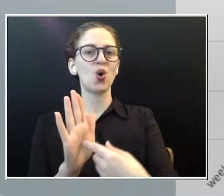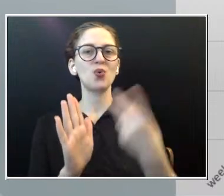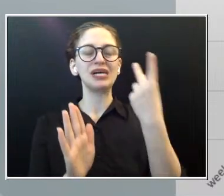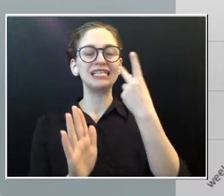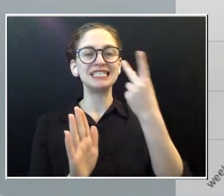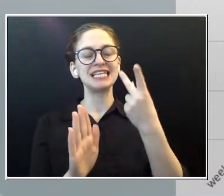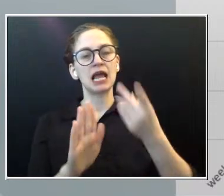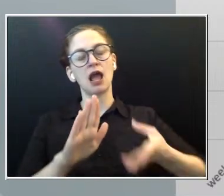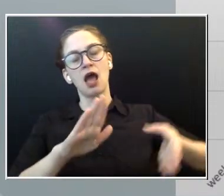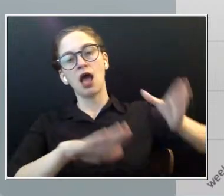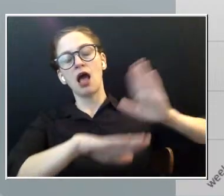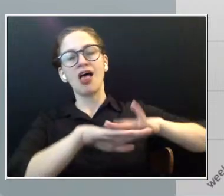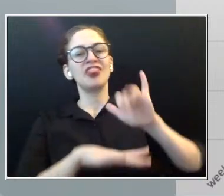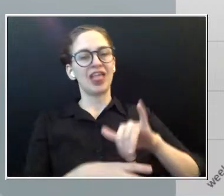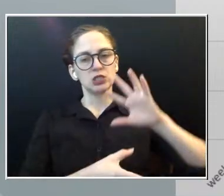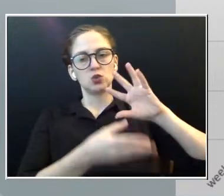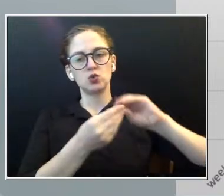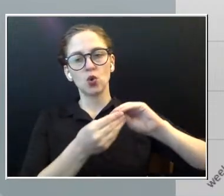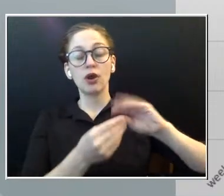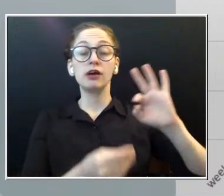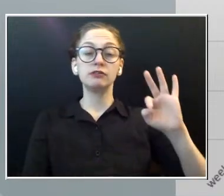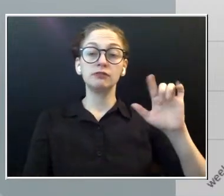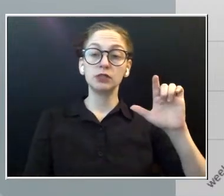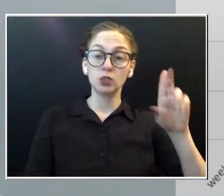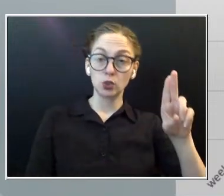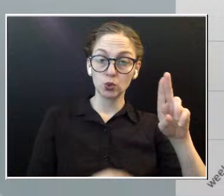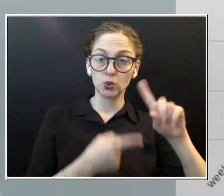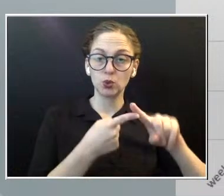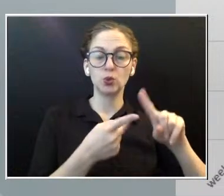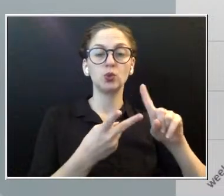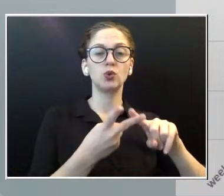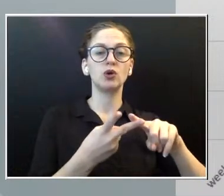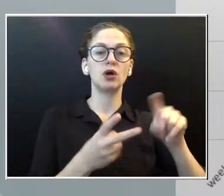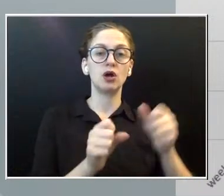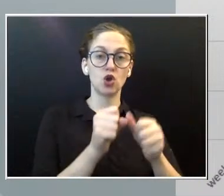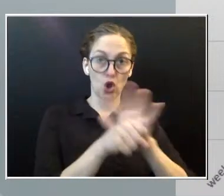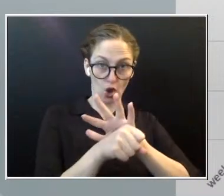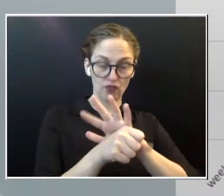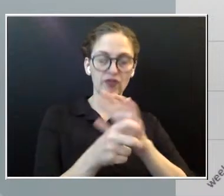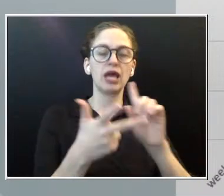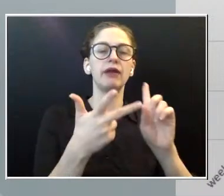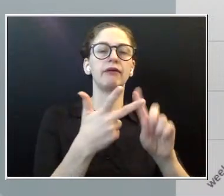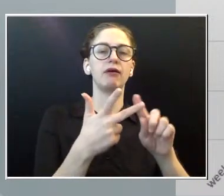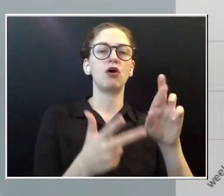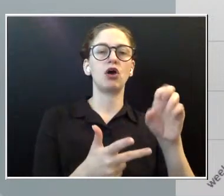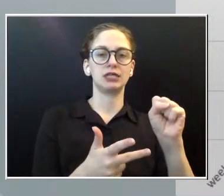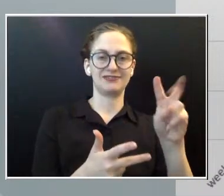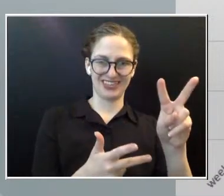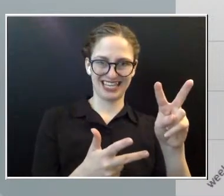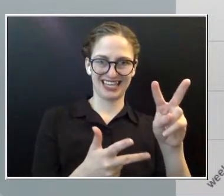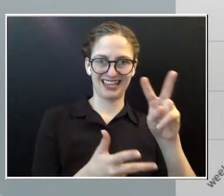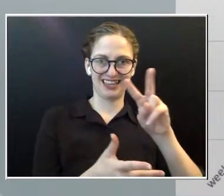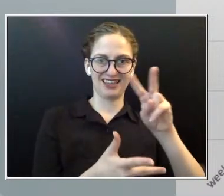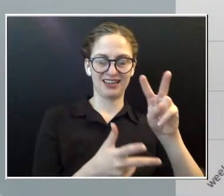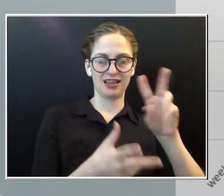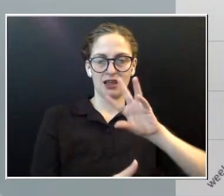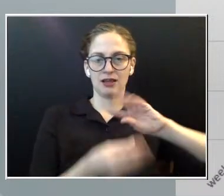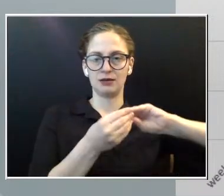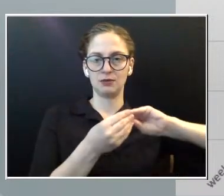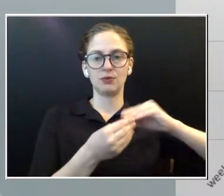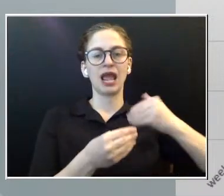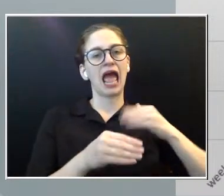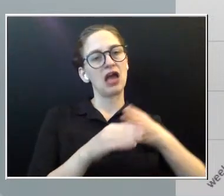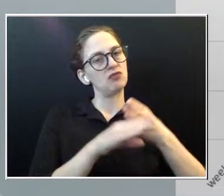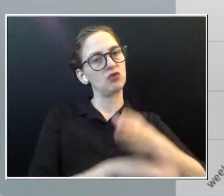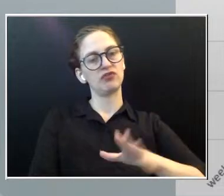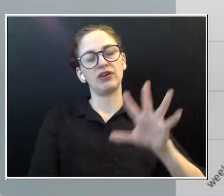of flu, COVID, and RSV. Altogether, we have over 50 patients, or about 50